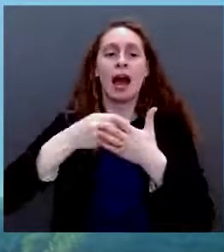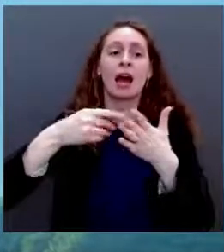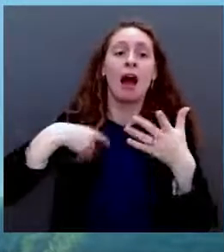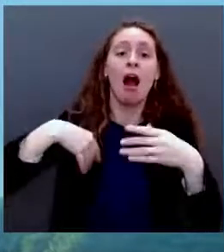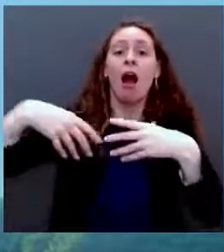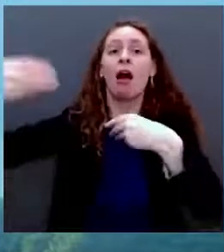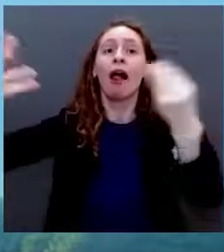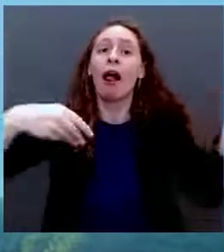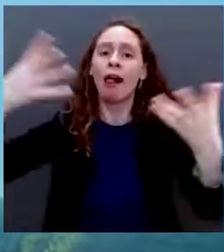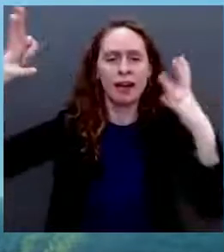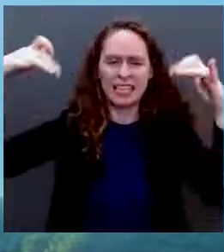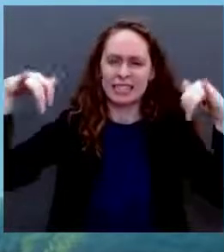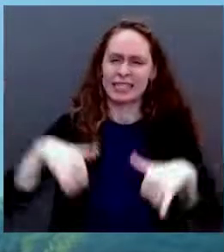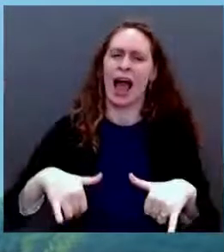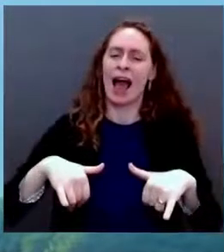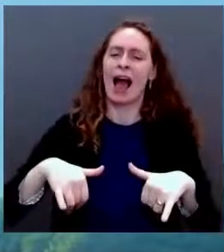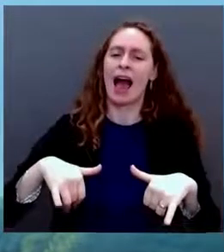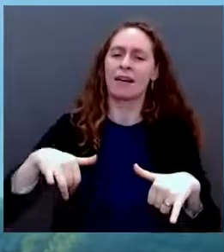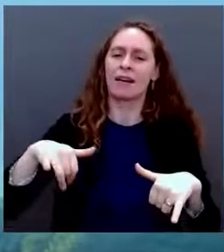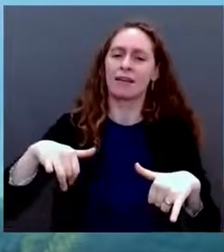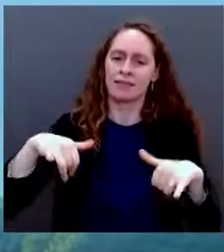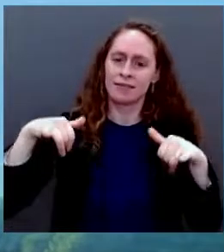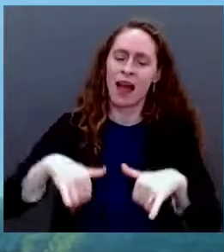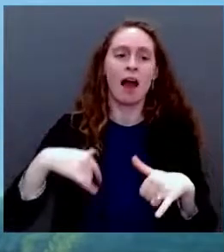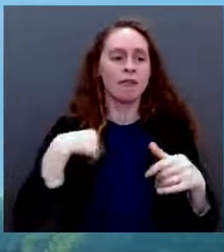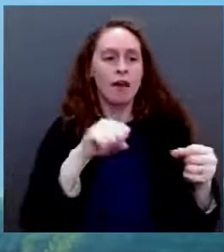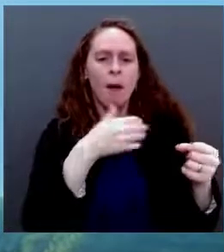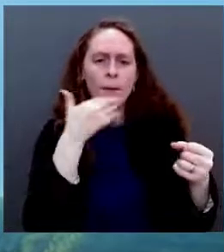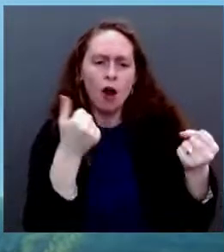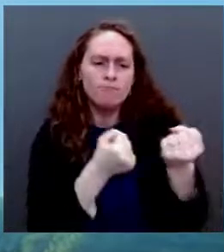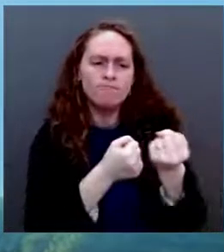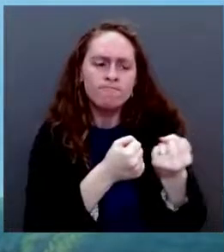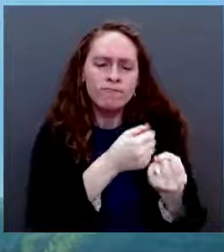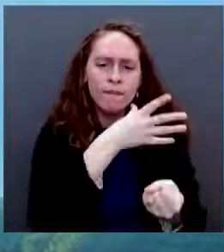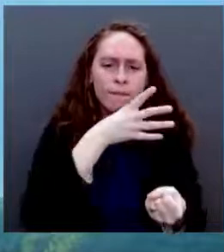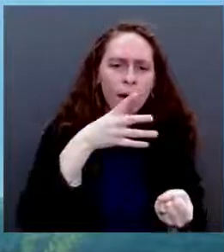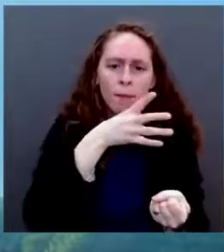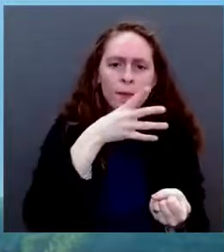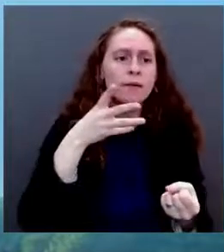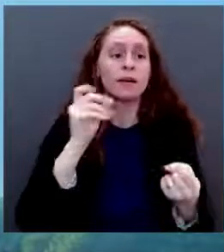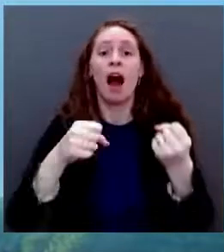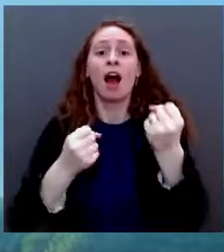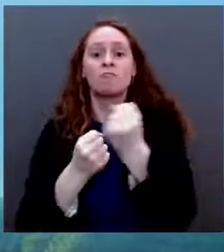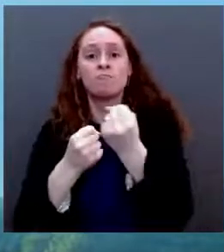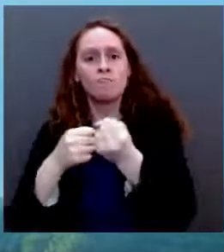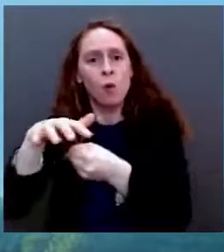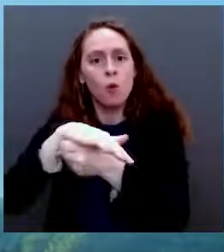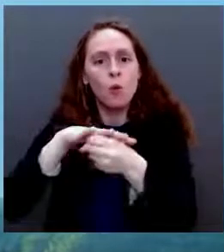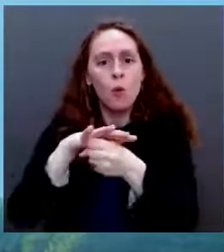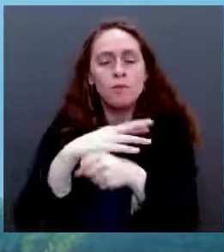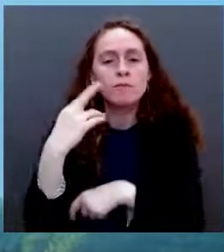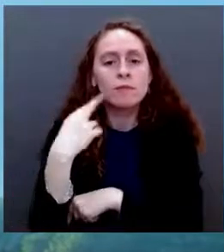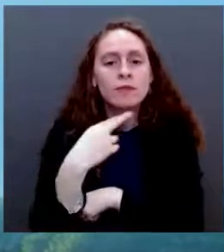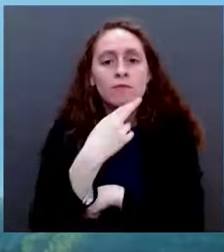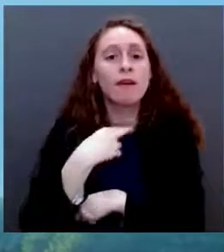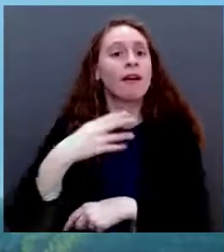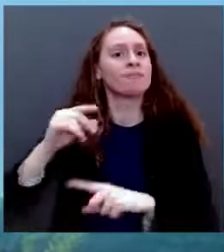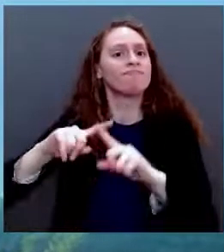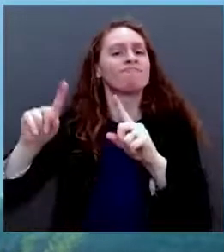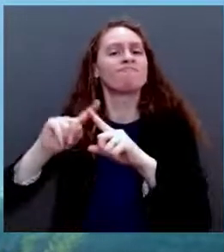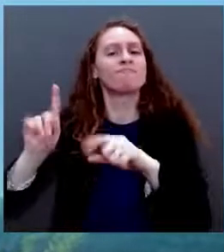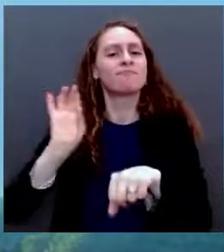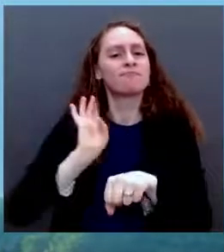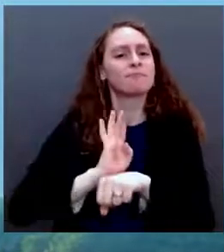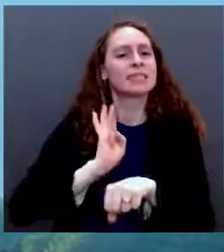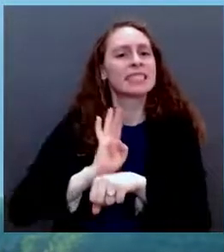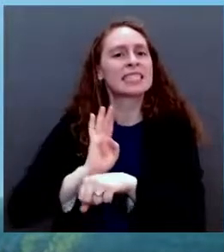business. That's going to keep those retail stores in business. And it also going to create jobs. And I think it's really important to emphasize it's not